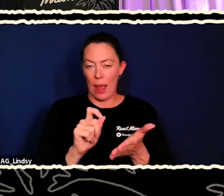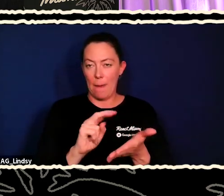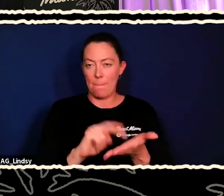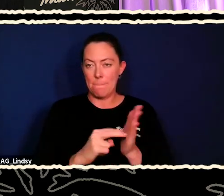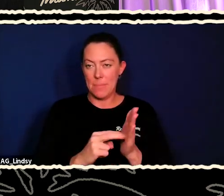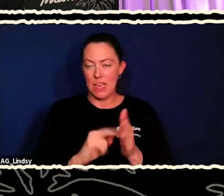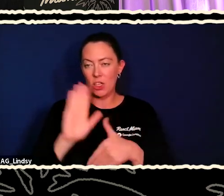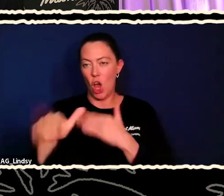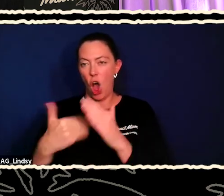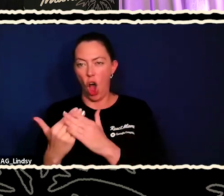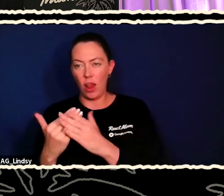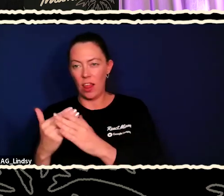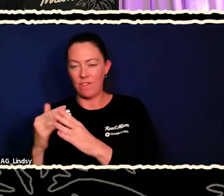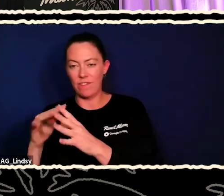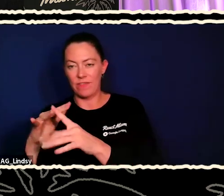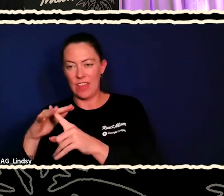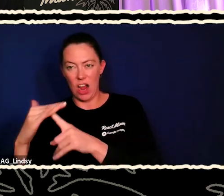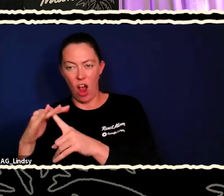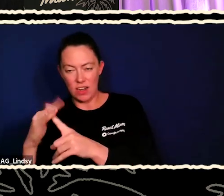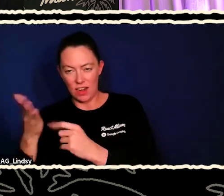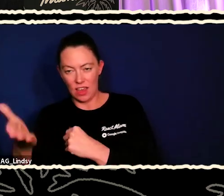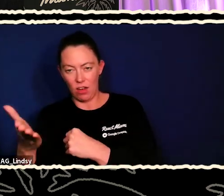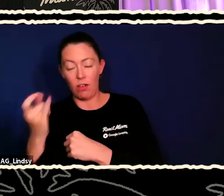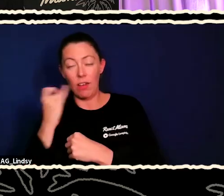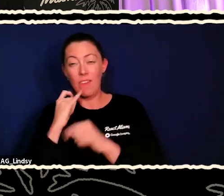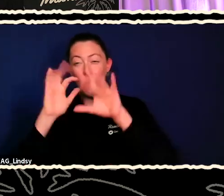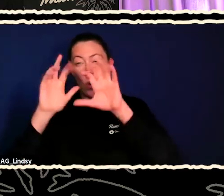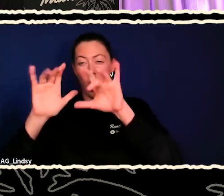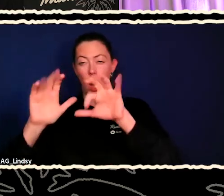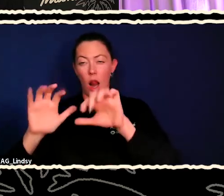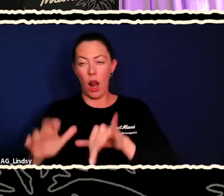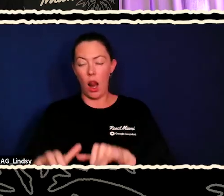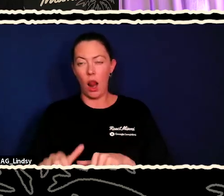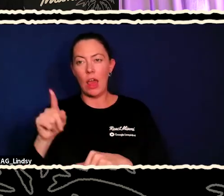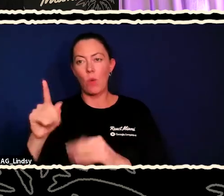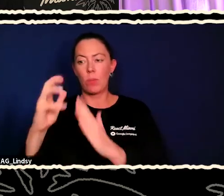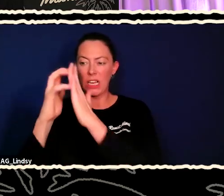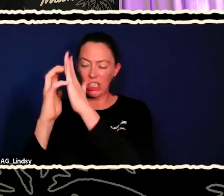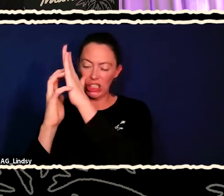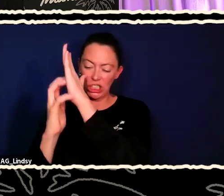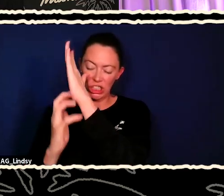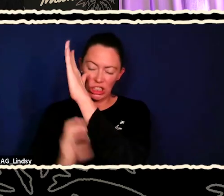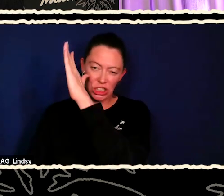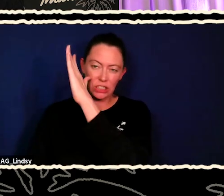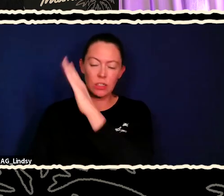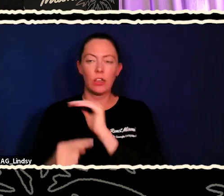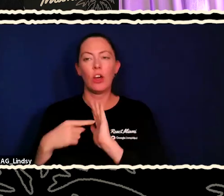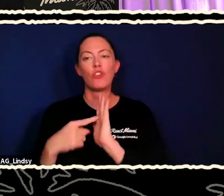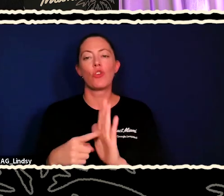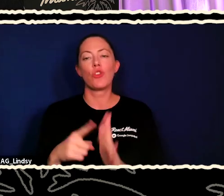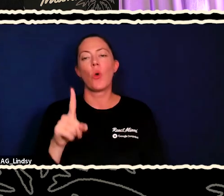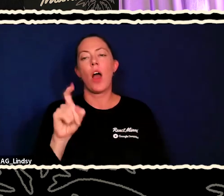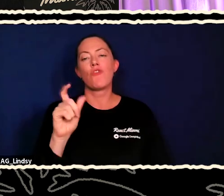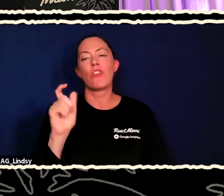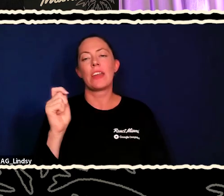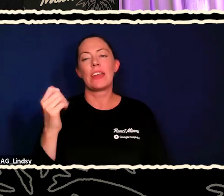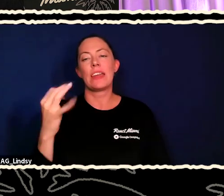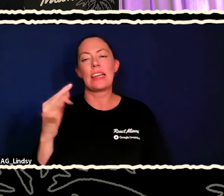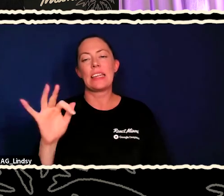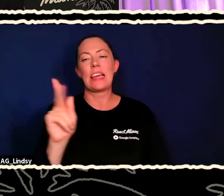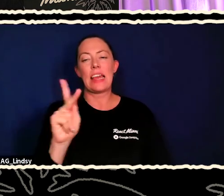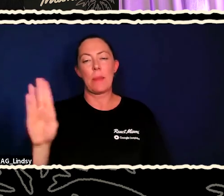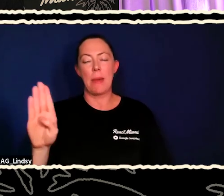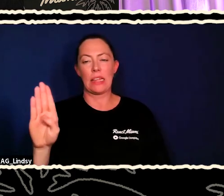the contents of this type. If you were to write this, it would be this big, right? It shows you there 119 kilobytes. You can click a